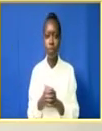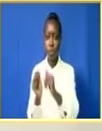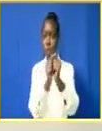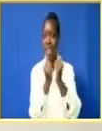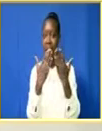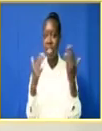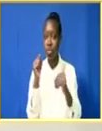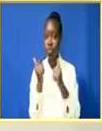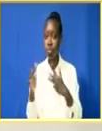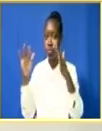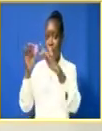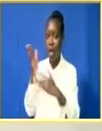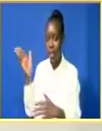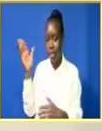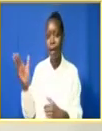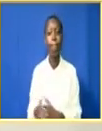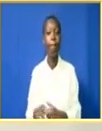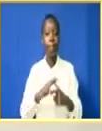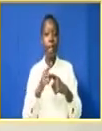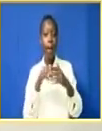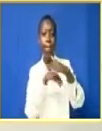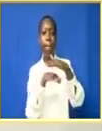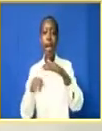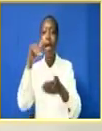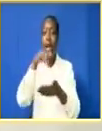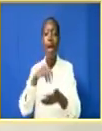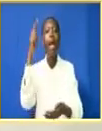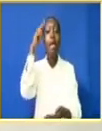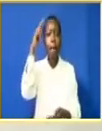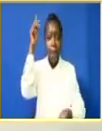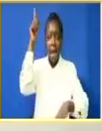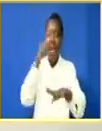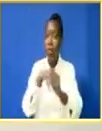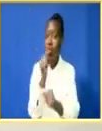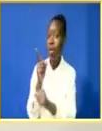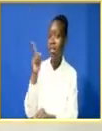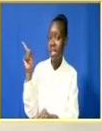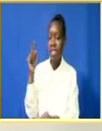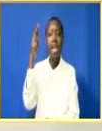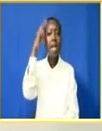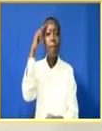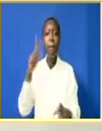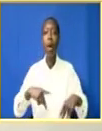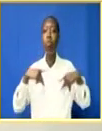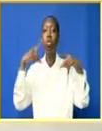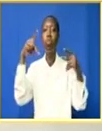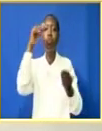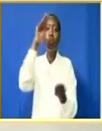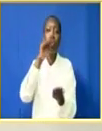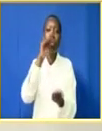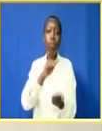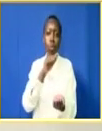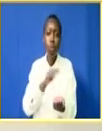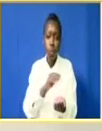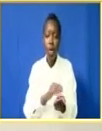you come, you plant again, then you remember, as you are doing that, the yields are still going lower and lower. Mm. So if you